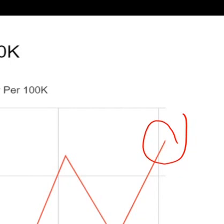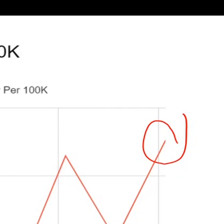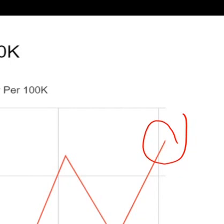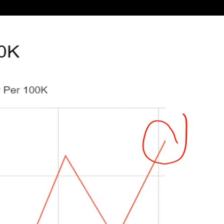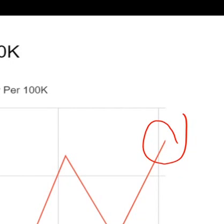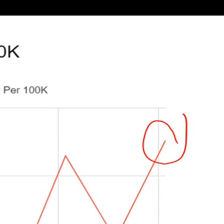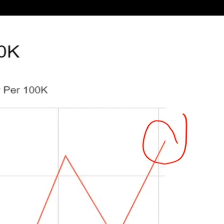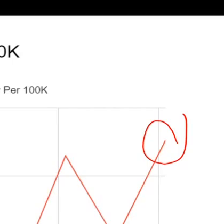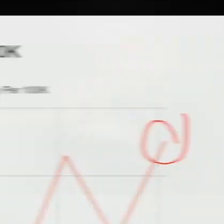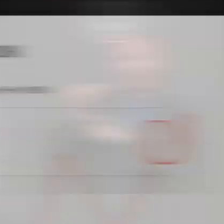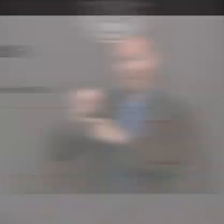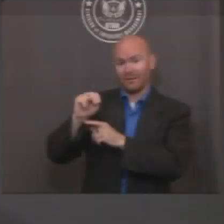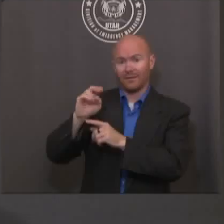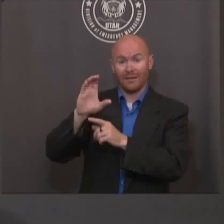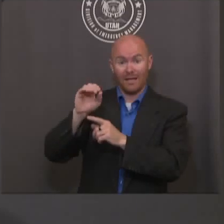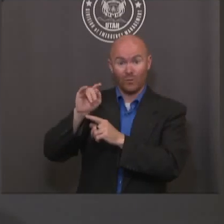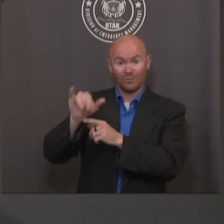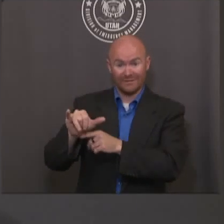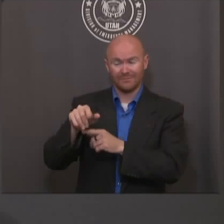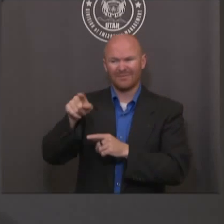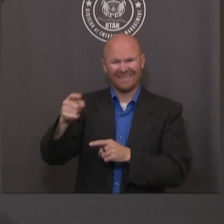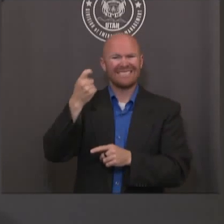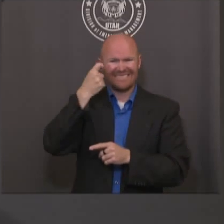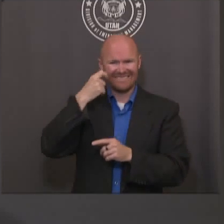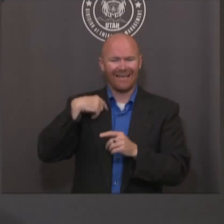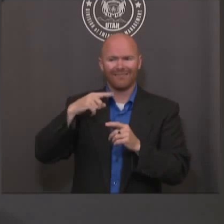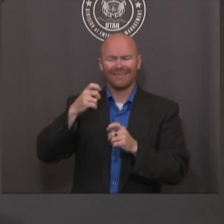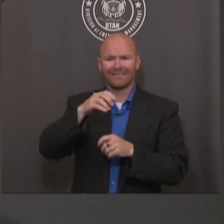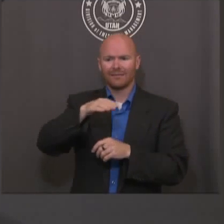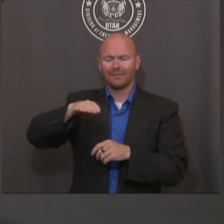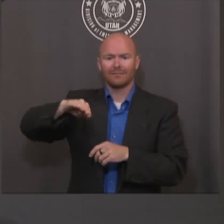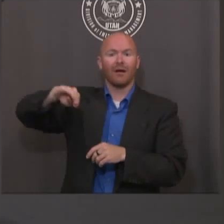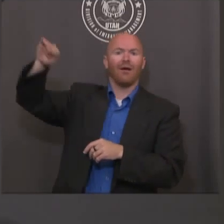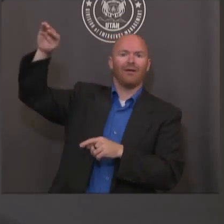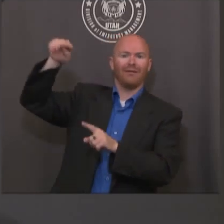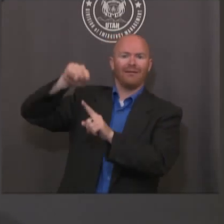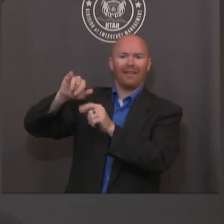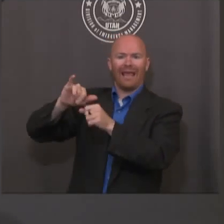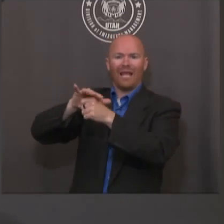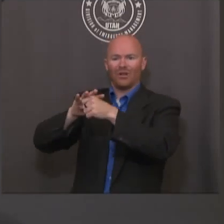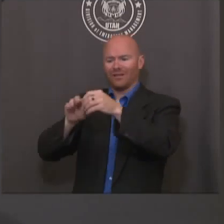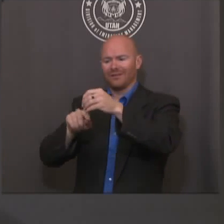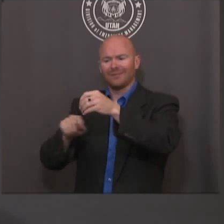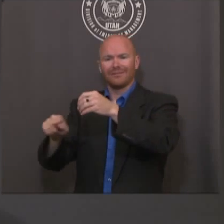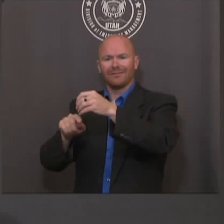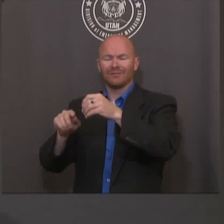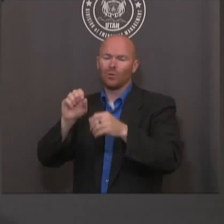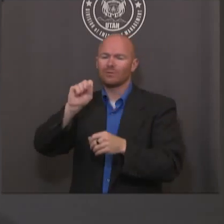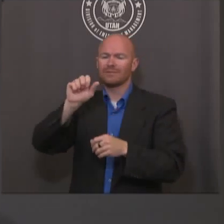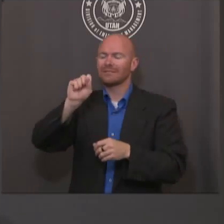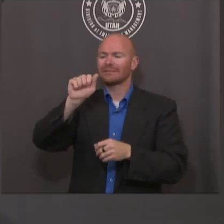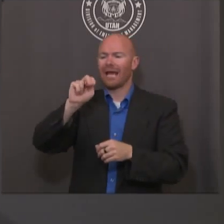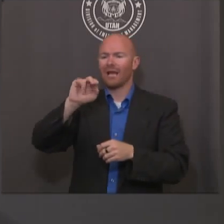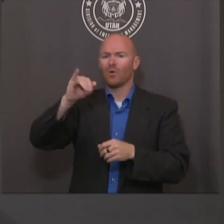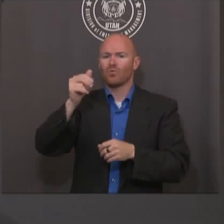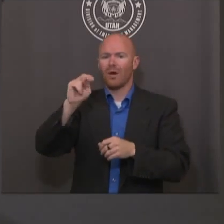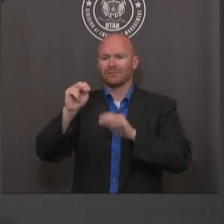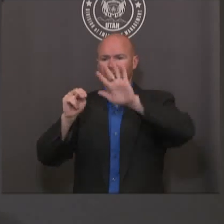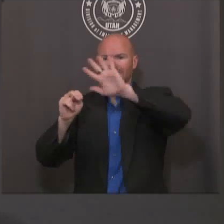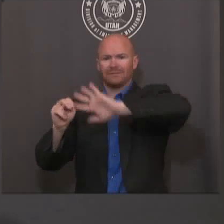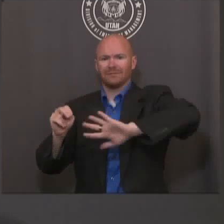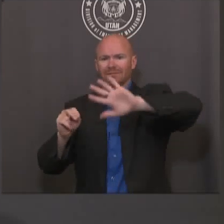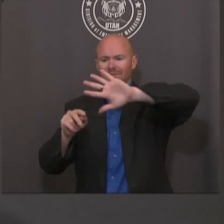that question last week. There was an outbreak on the lower border of the county within a federal